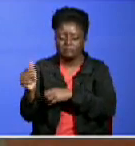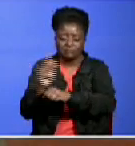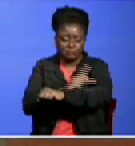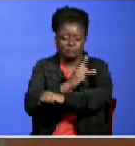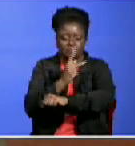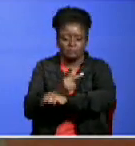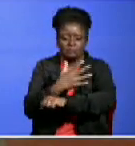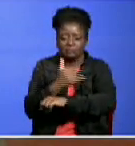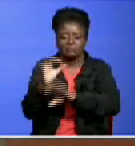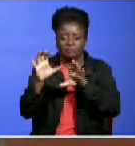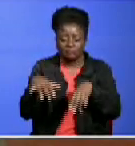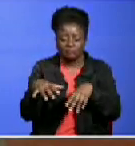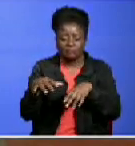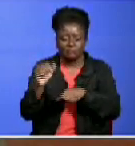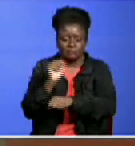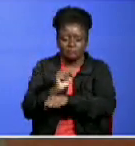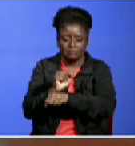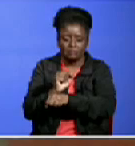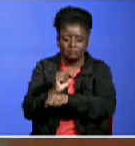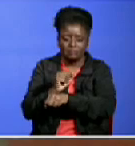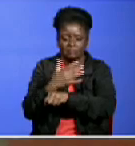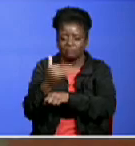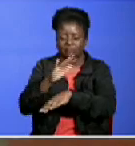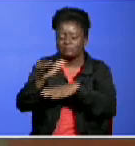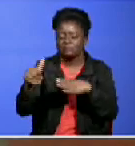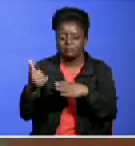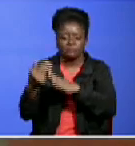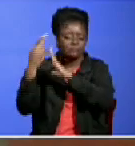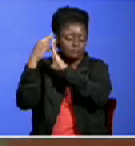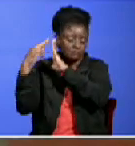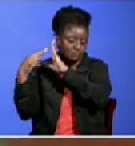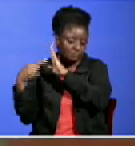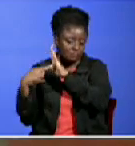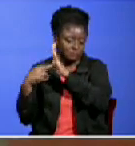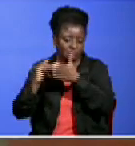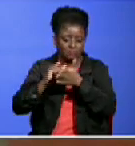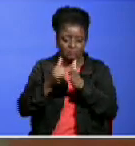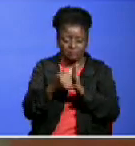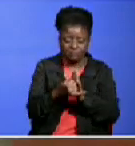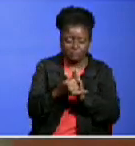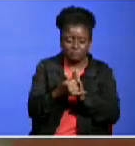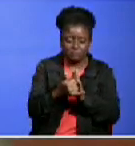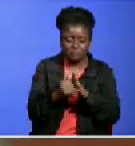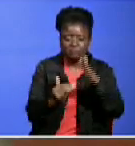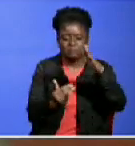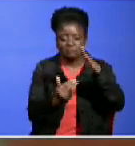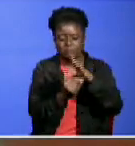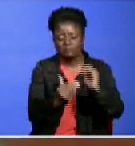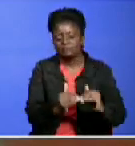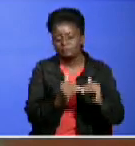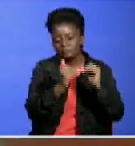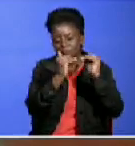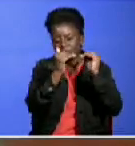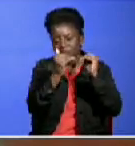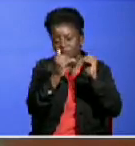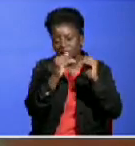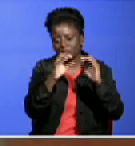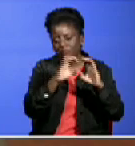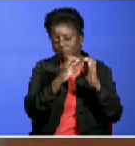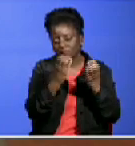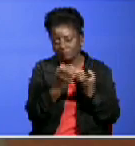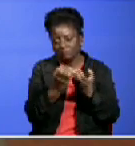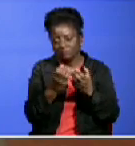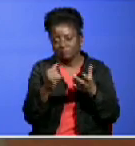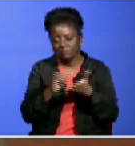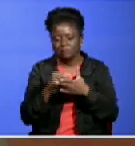and carry the entire resort. And so those are the top tier of